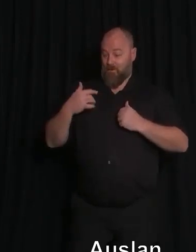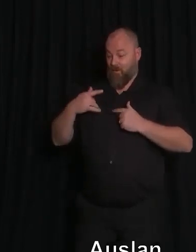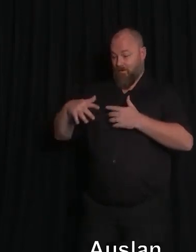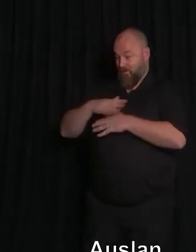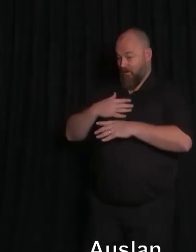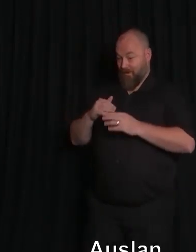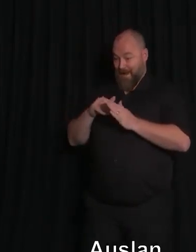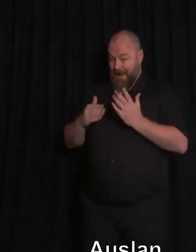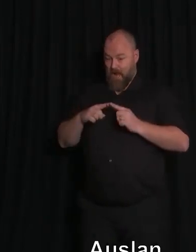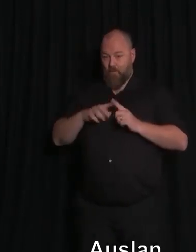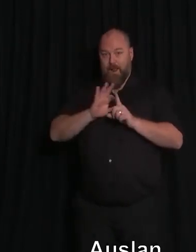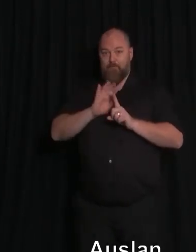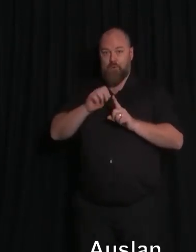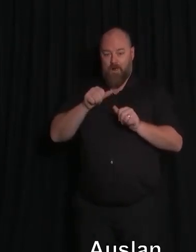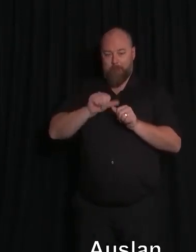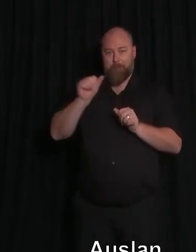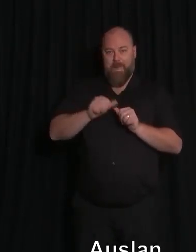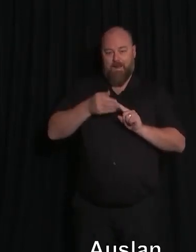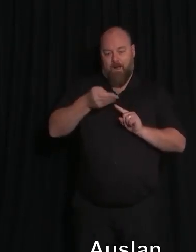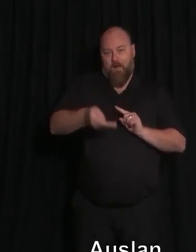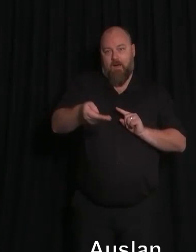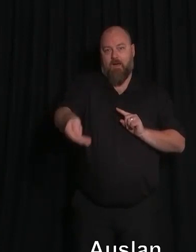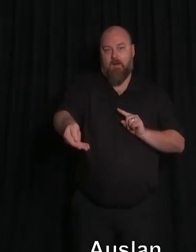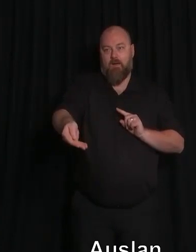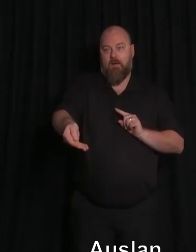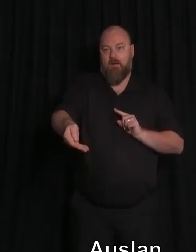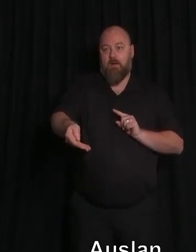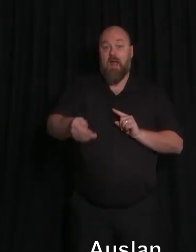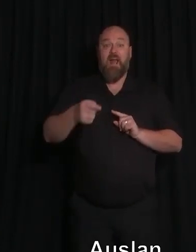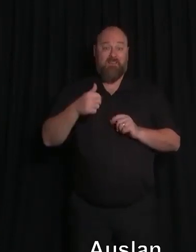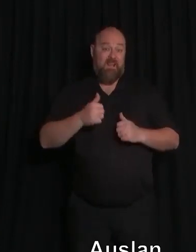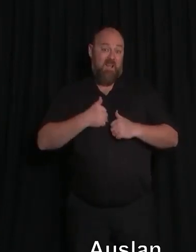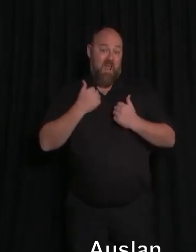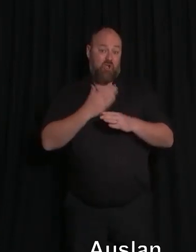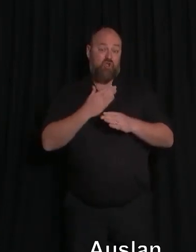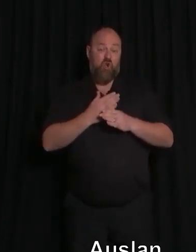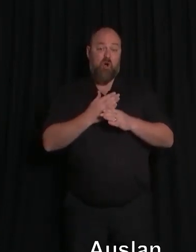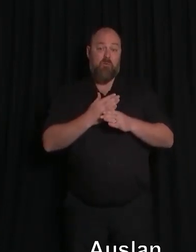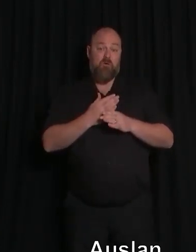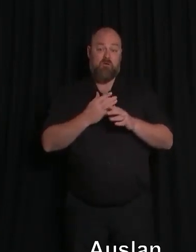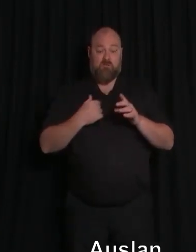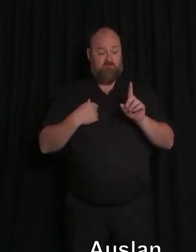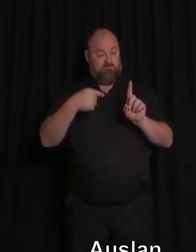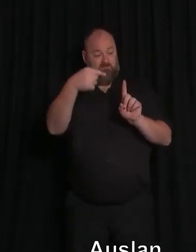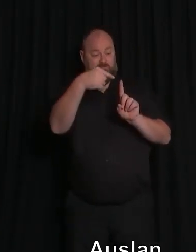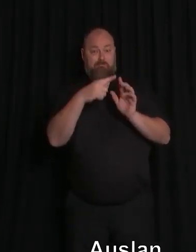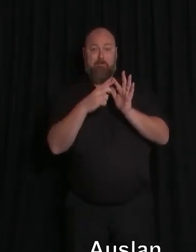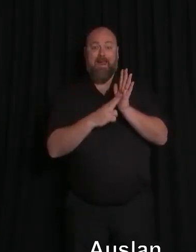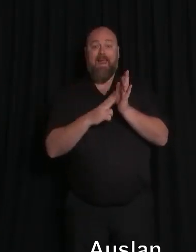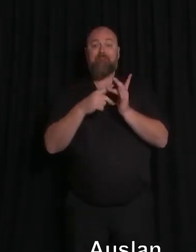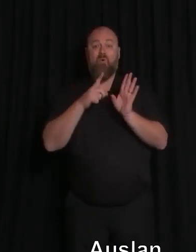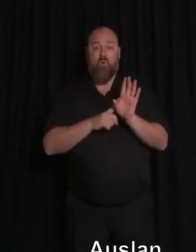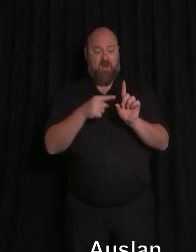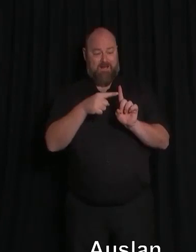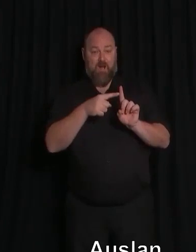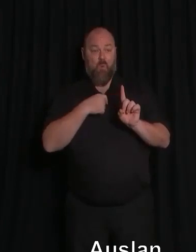inherited. And that's really the job of the Special Envoy, to make sure that we're creating an environment where we